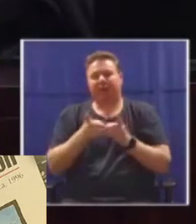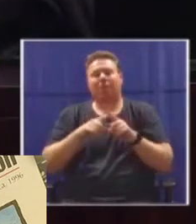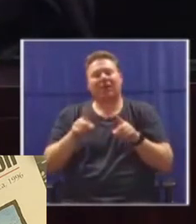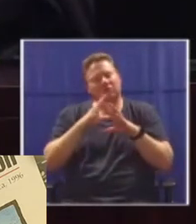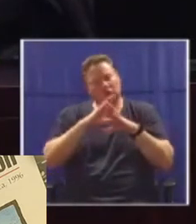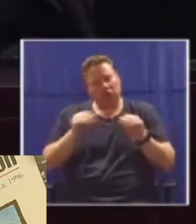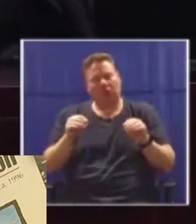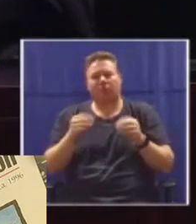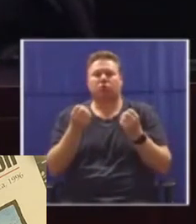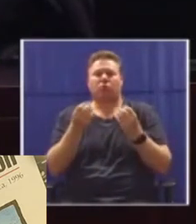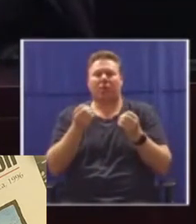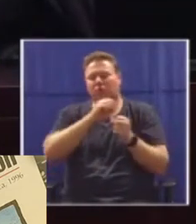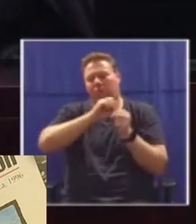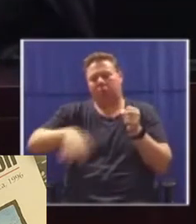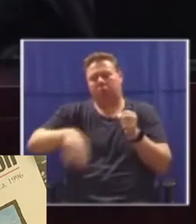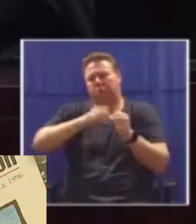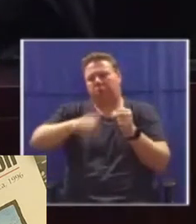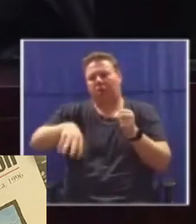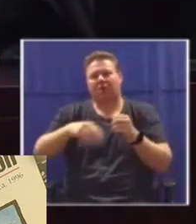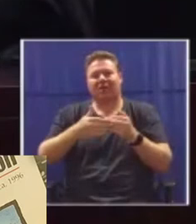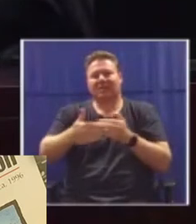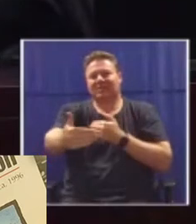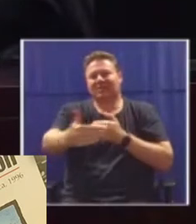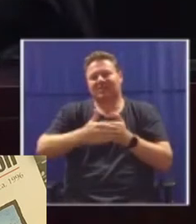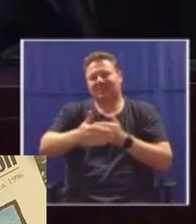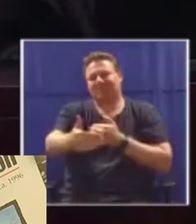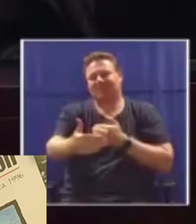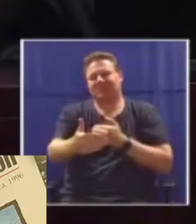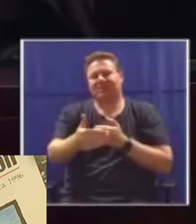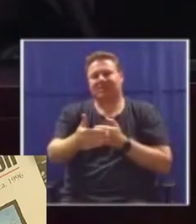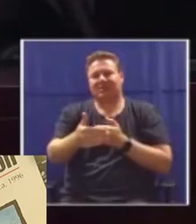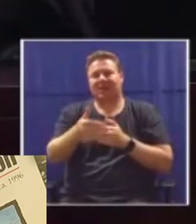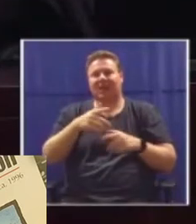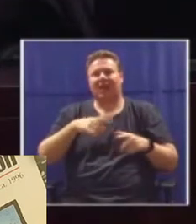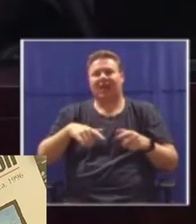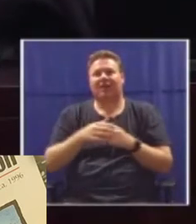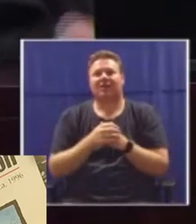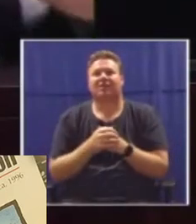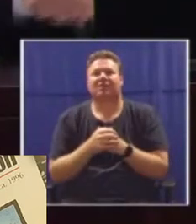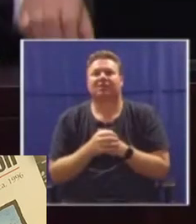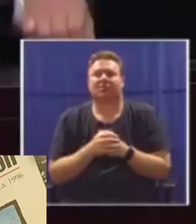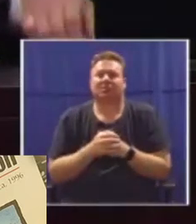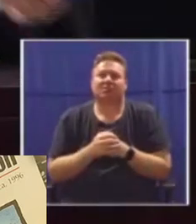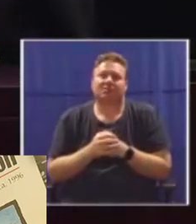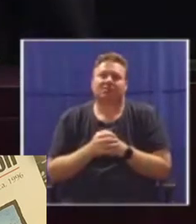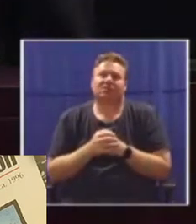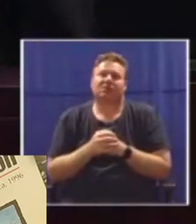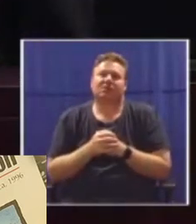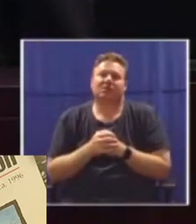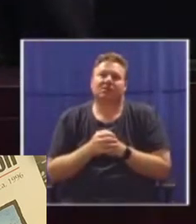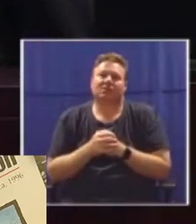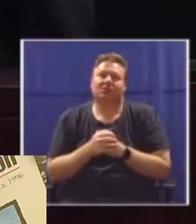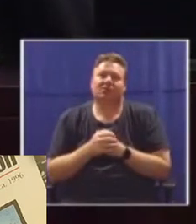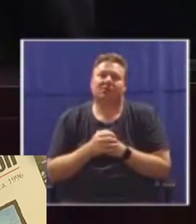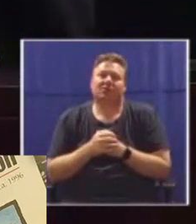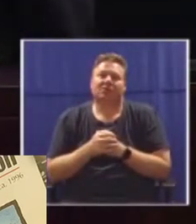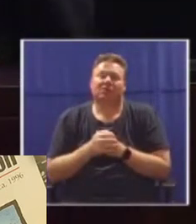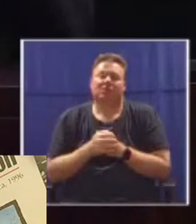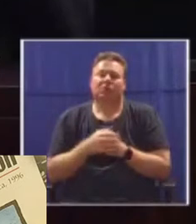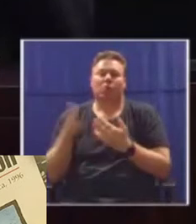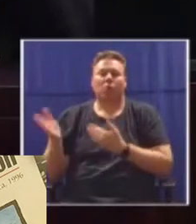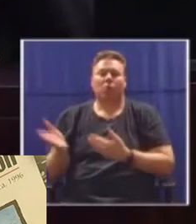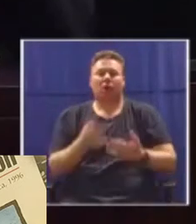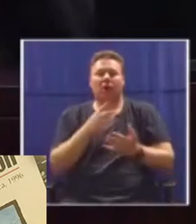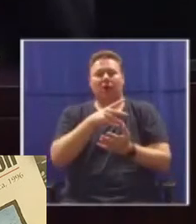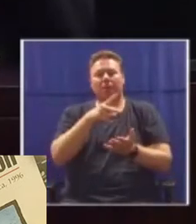sea within a specified distance from the nearest land, unless otherwise provided. We welcome the